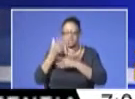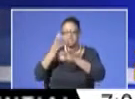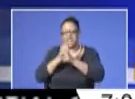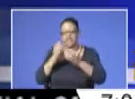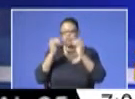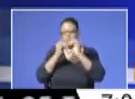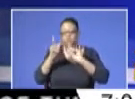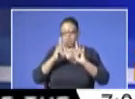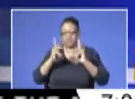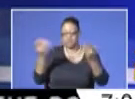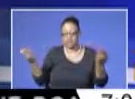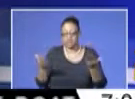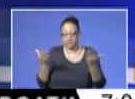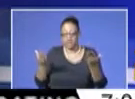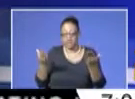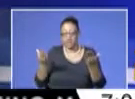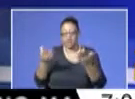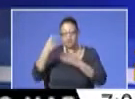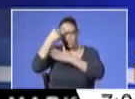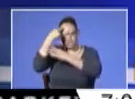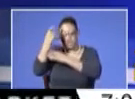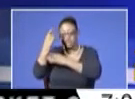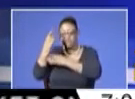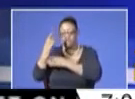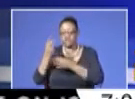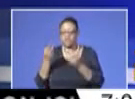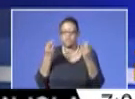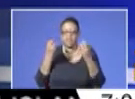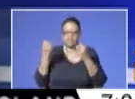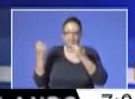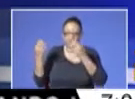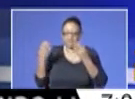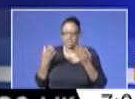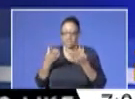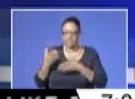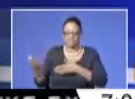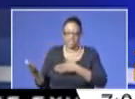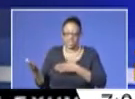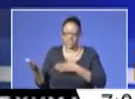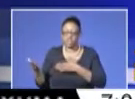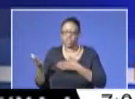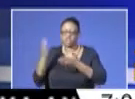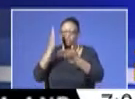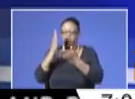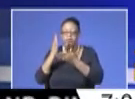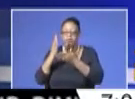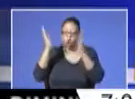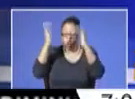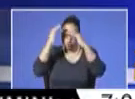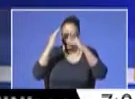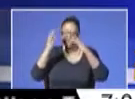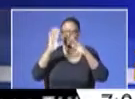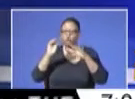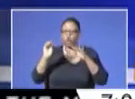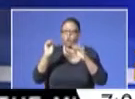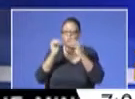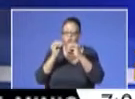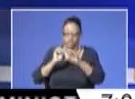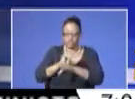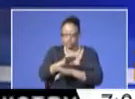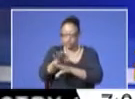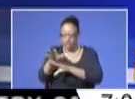COVID-19 pandemic follow crucial protocols needed to mitigate any further spread of the virus. The minister responsible gave